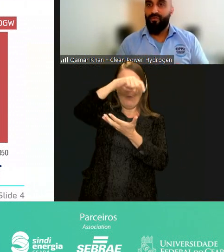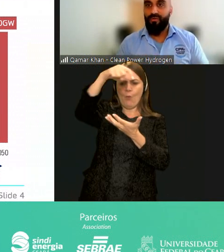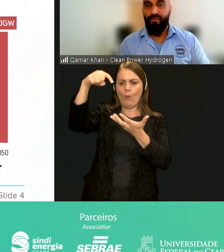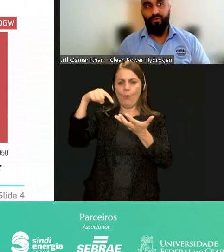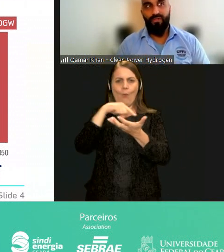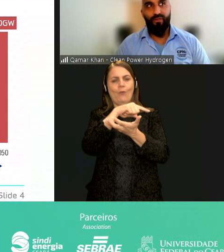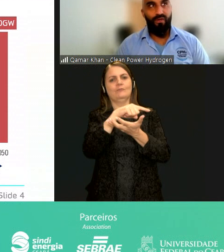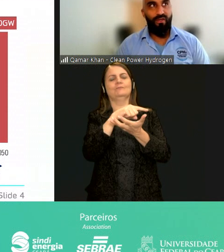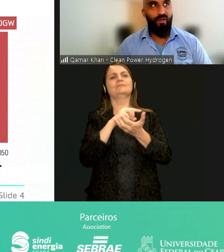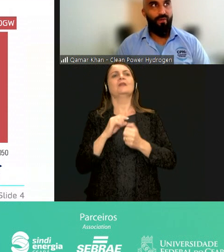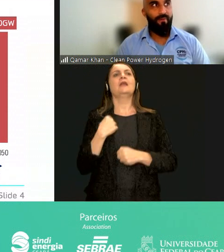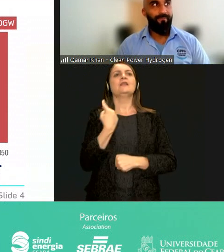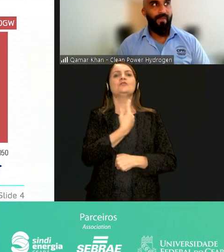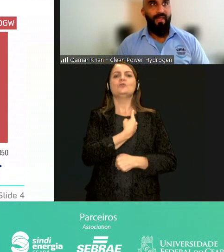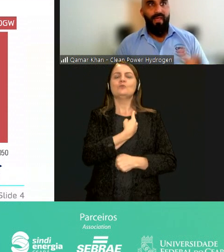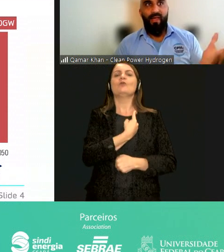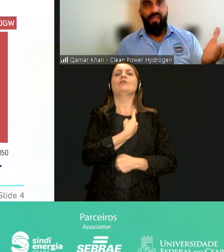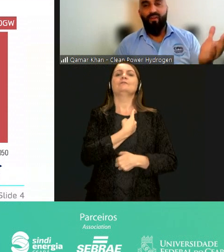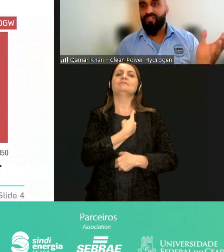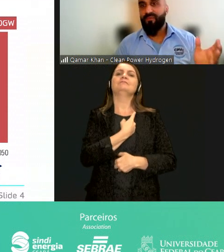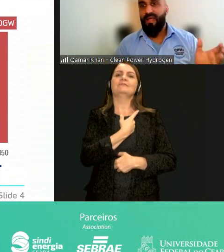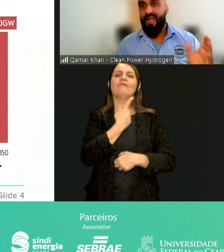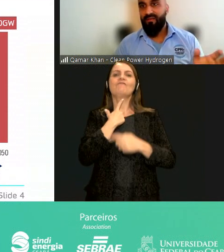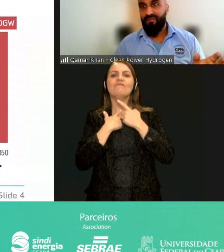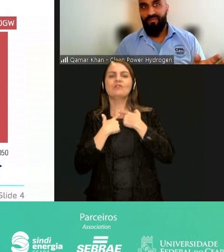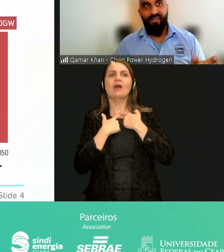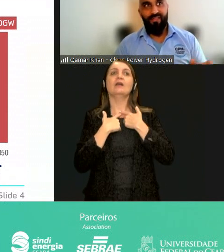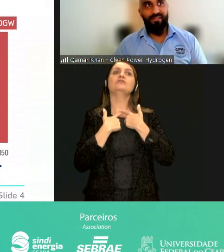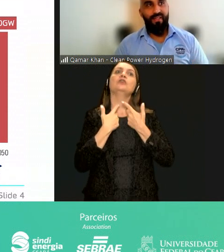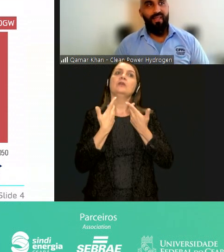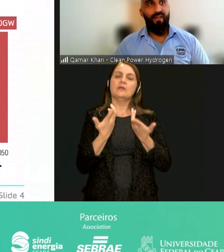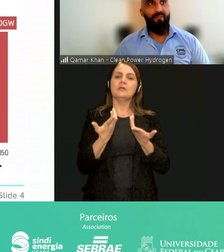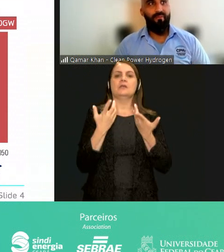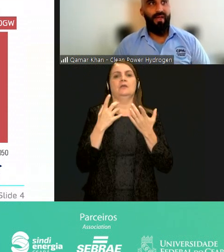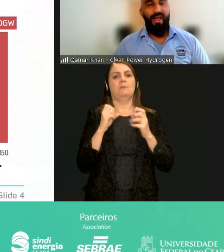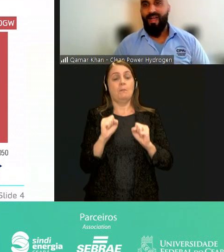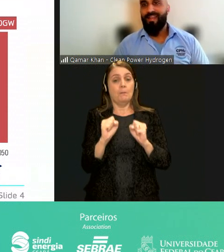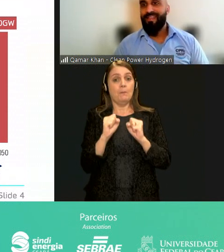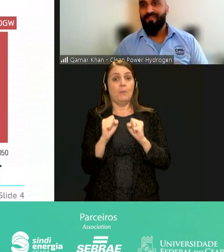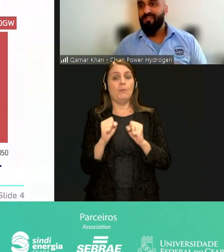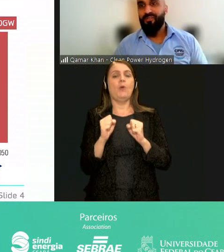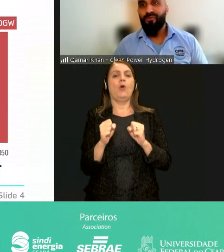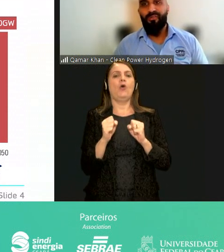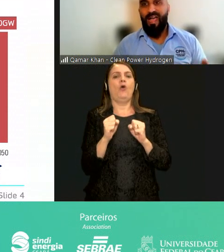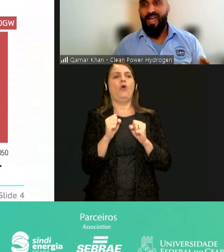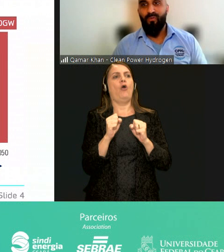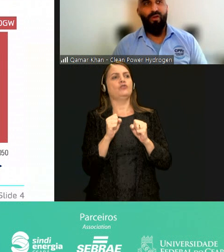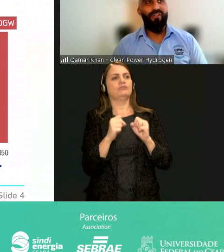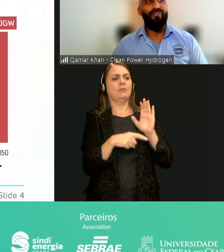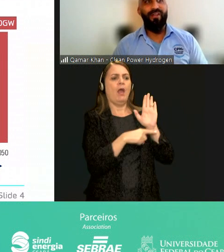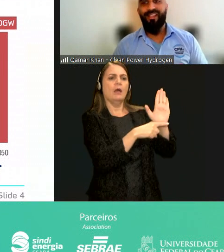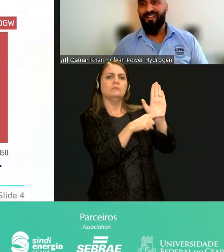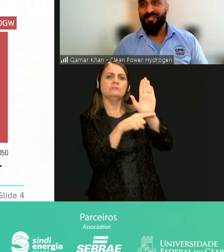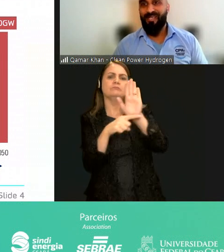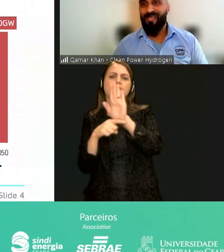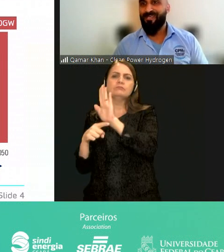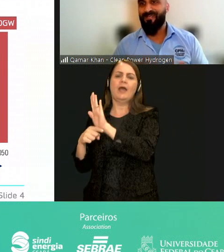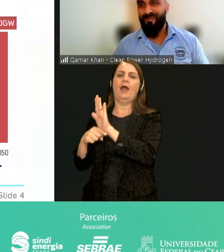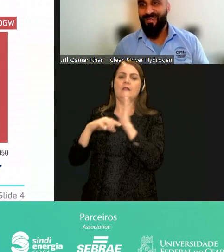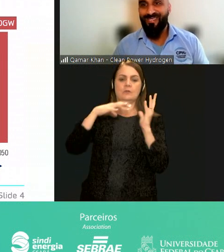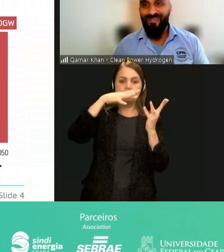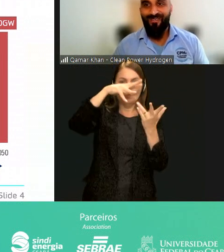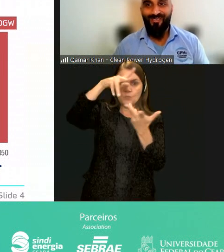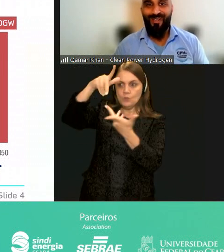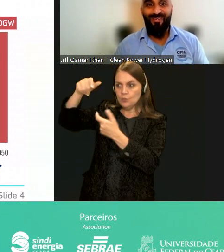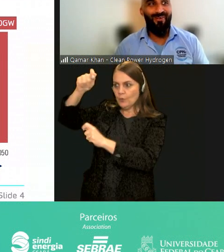contribute towards the local economy. Here are some high level figures. I leave it to you to add up what a trillion looks like. There's so